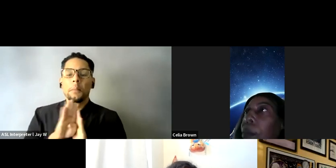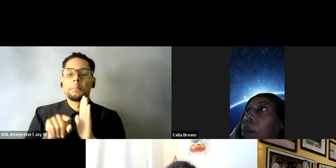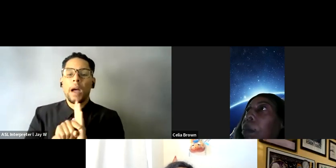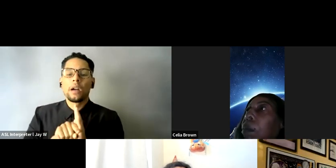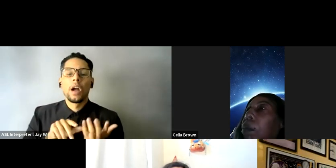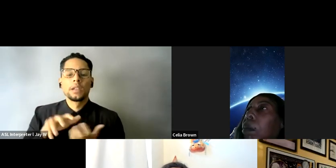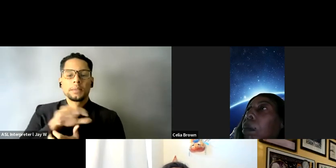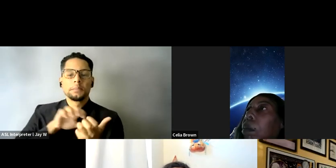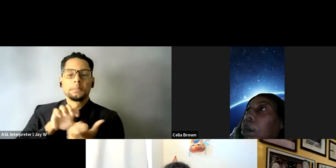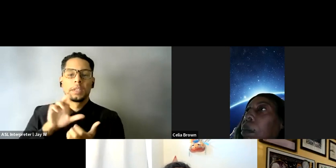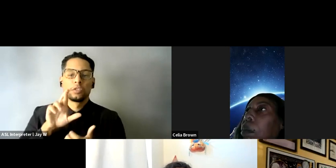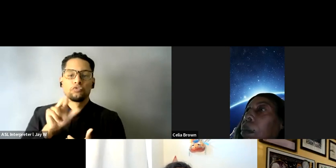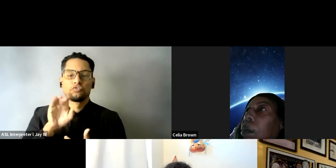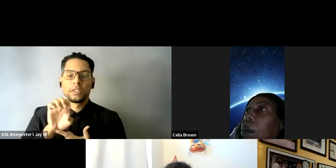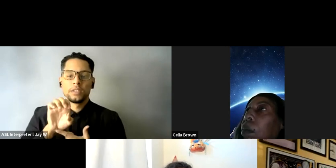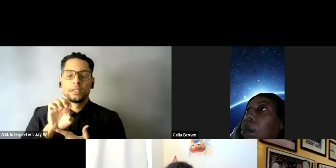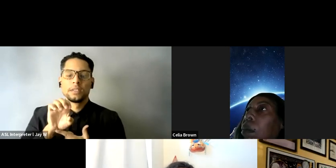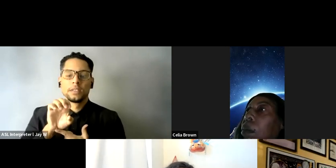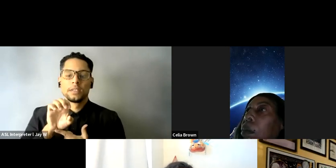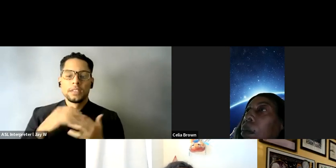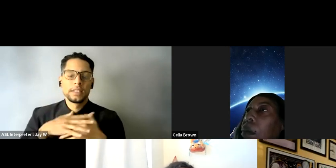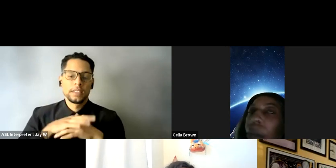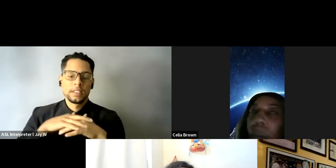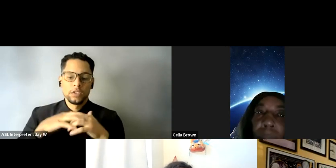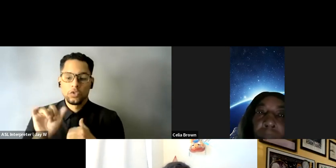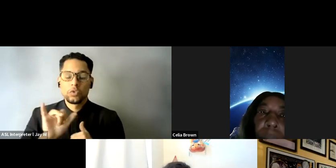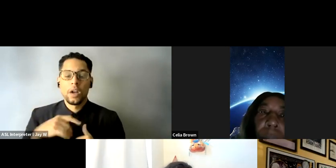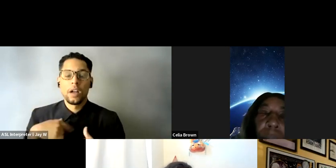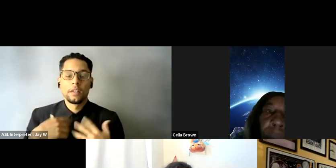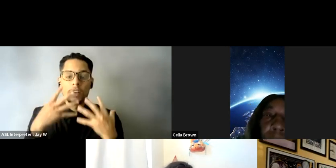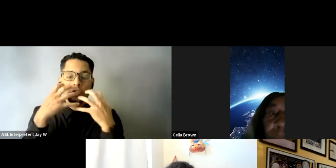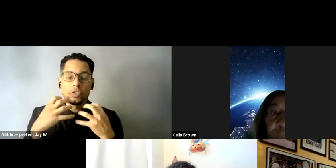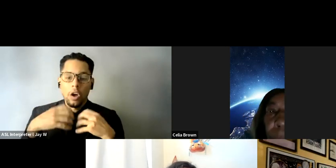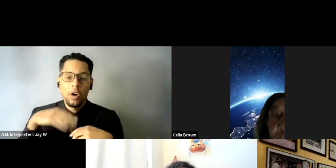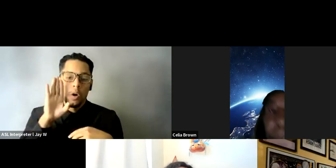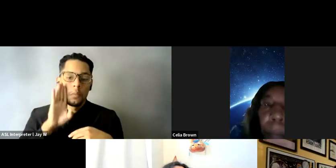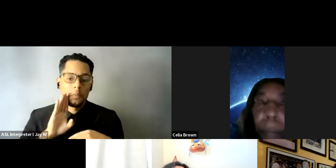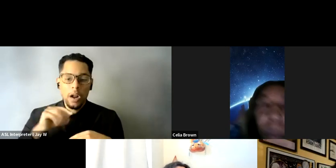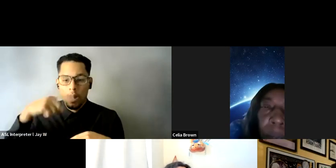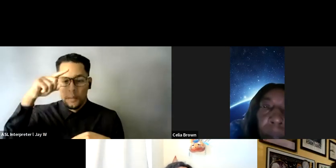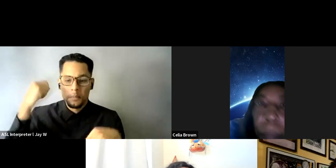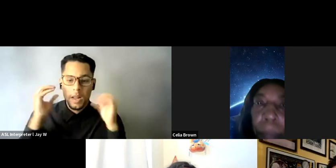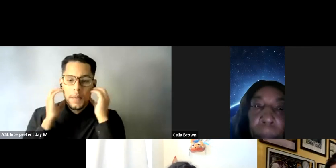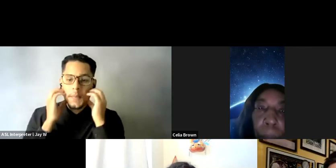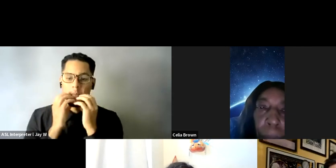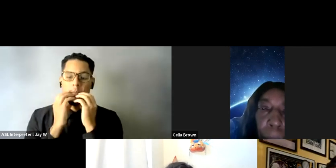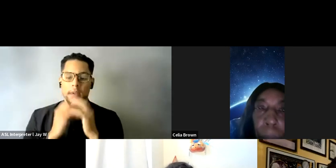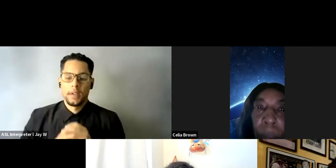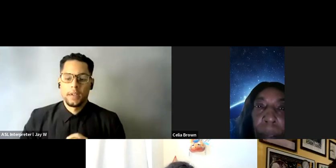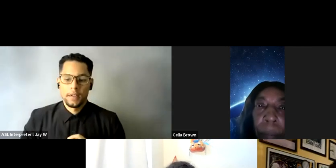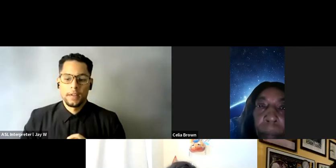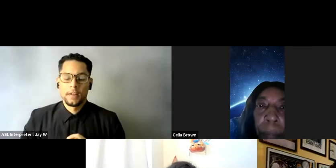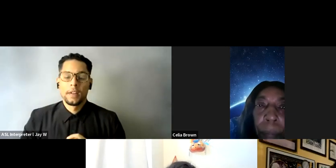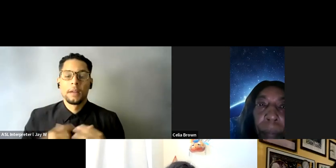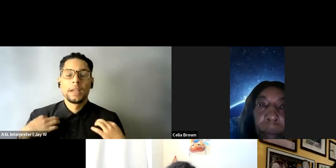person. I have a dark beard, dark brown, dark black beard, and I'm wearing a black